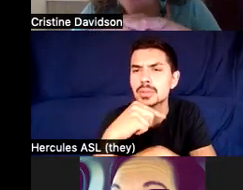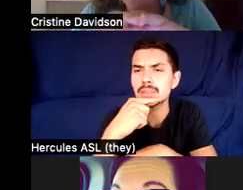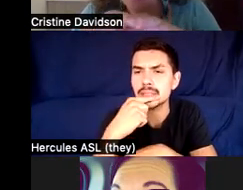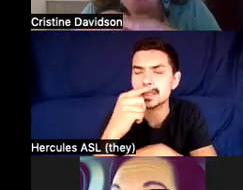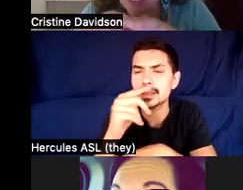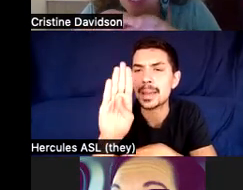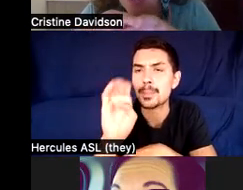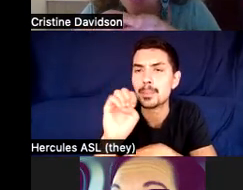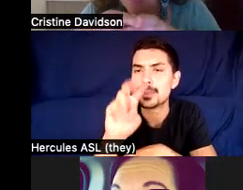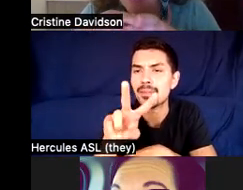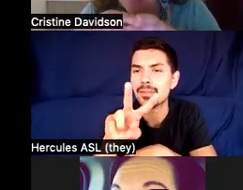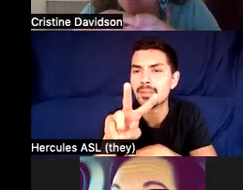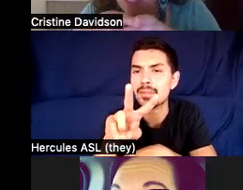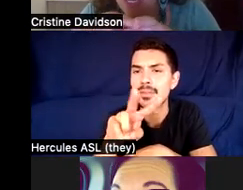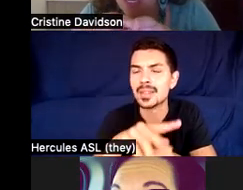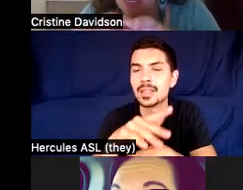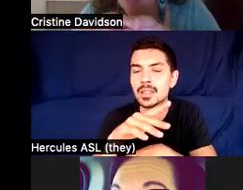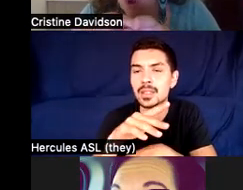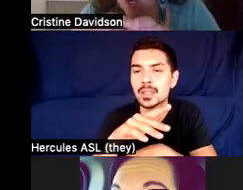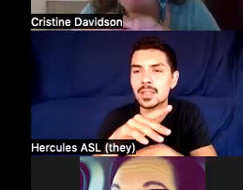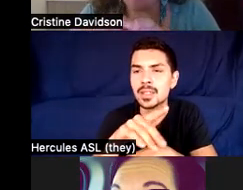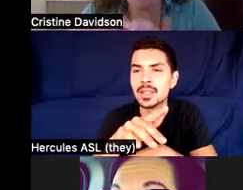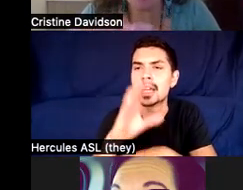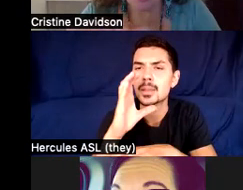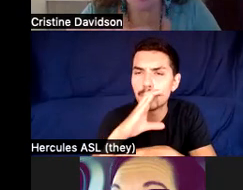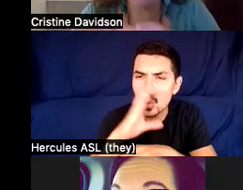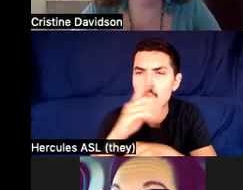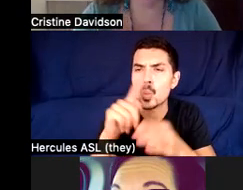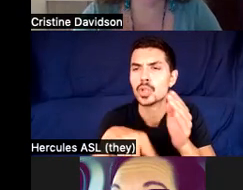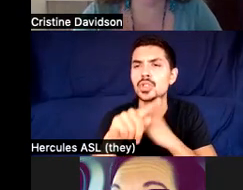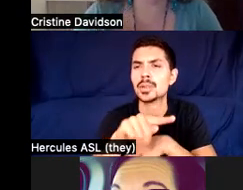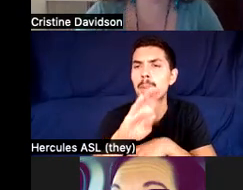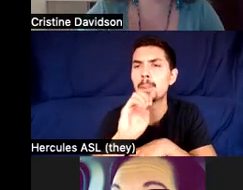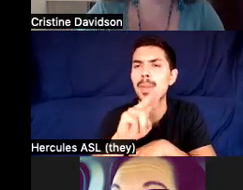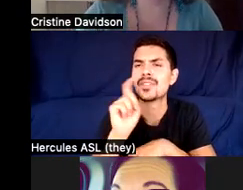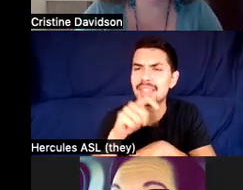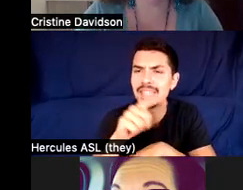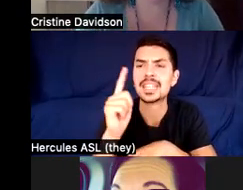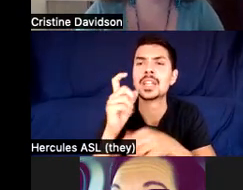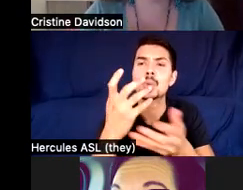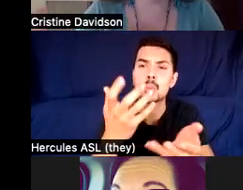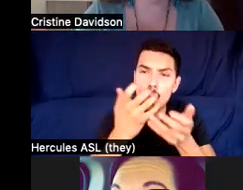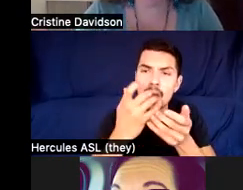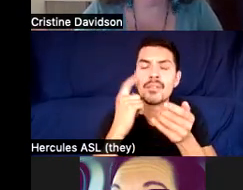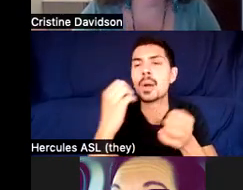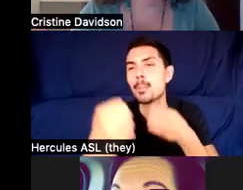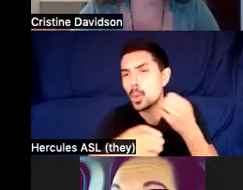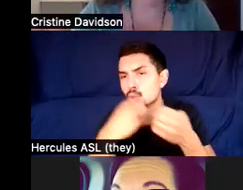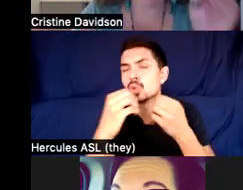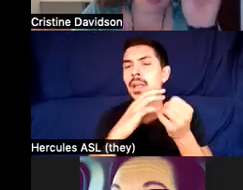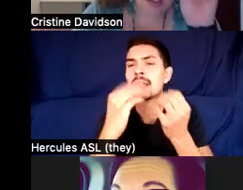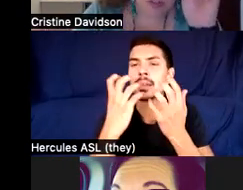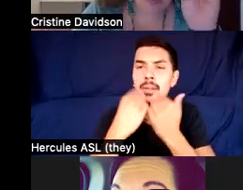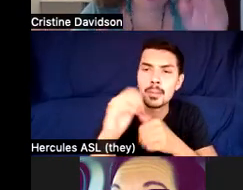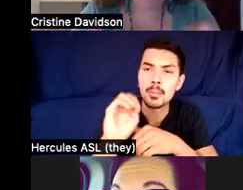Bev what she feels she would need and want for emotional and moral support if she were to press charges. Yeah.